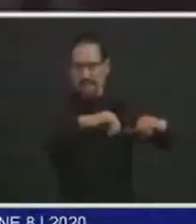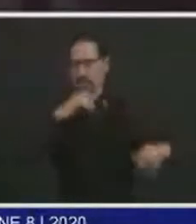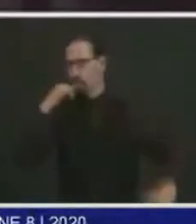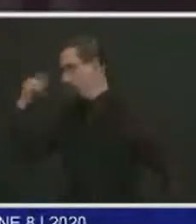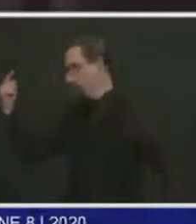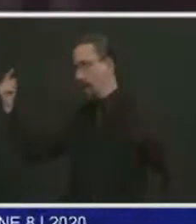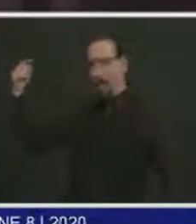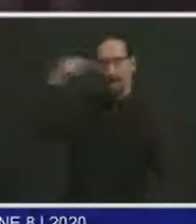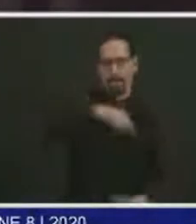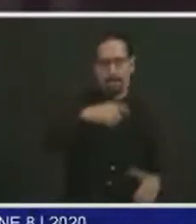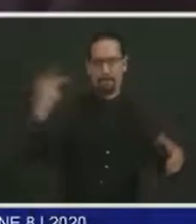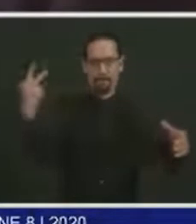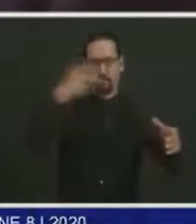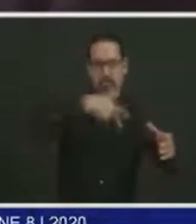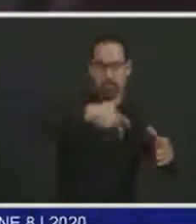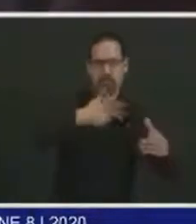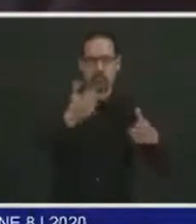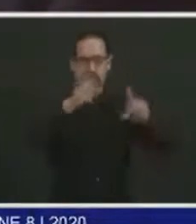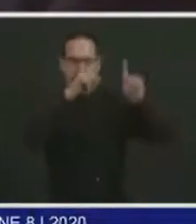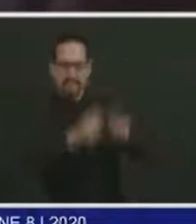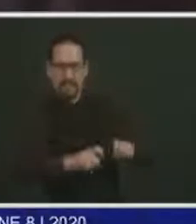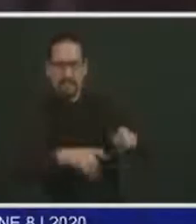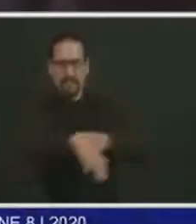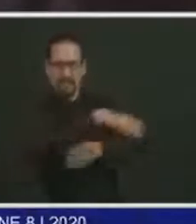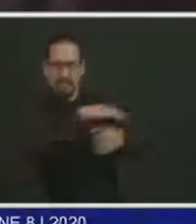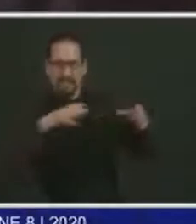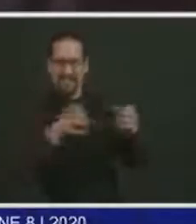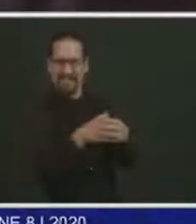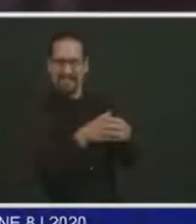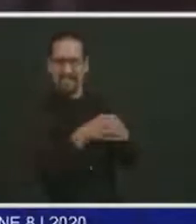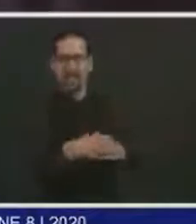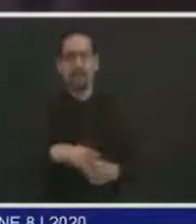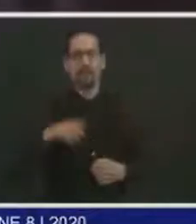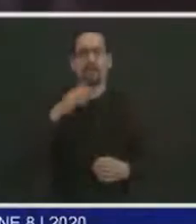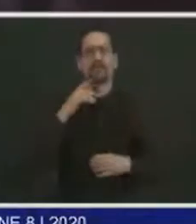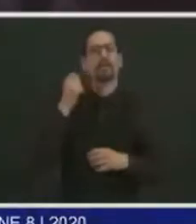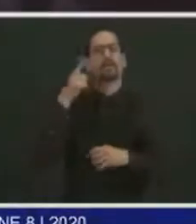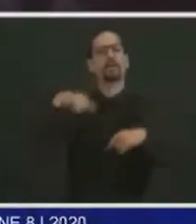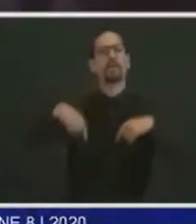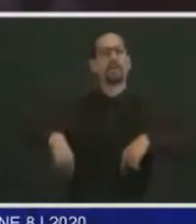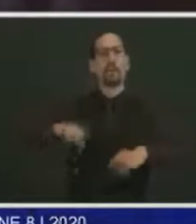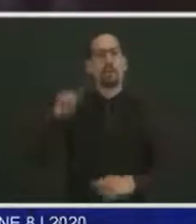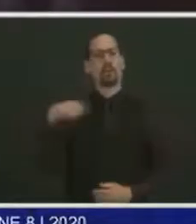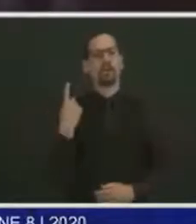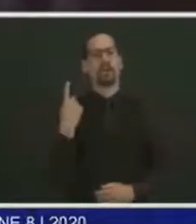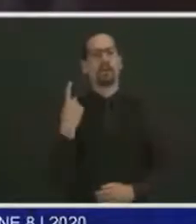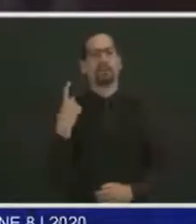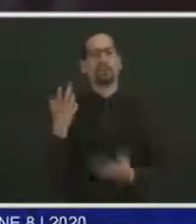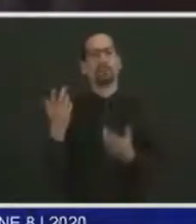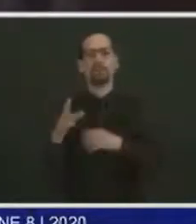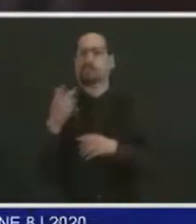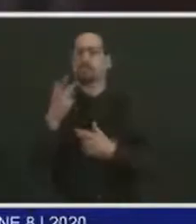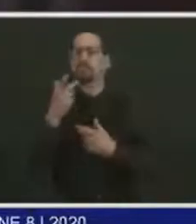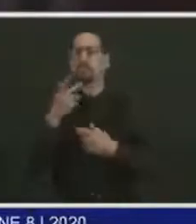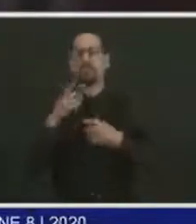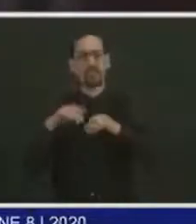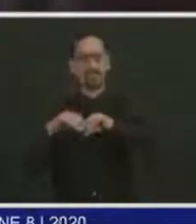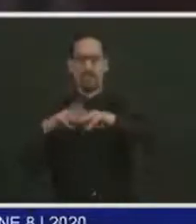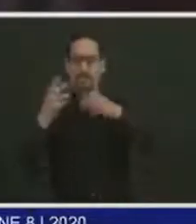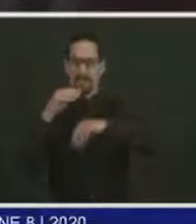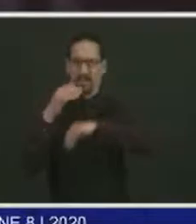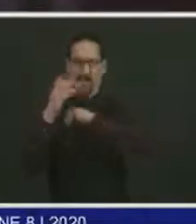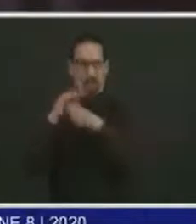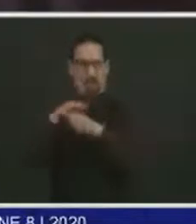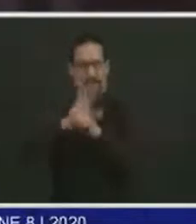What happened all over the country before was that the virus got out of hand. It ran away with itself, and so we had to shut everything